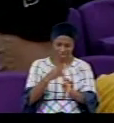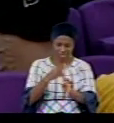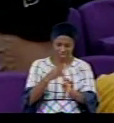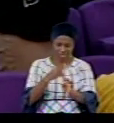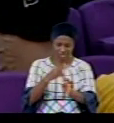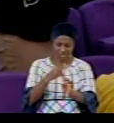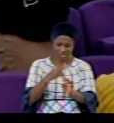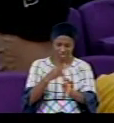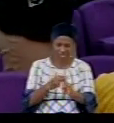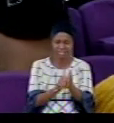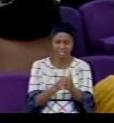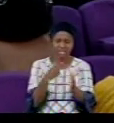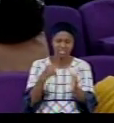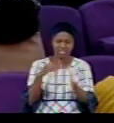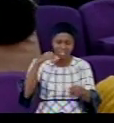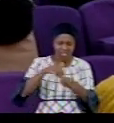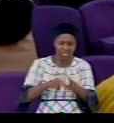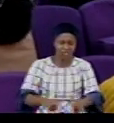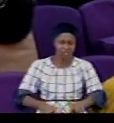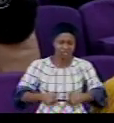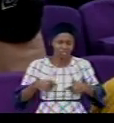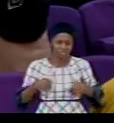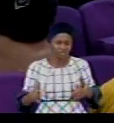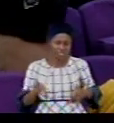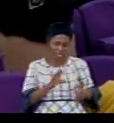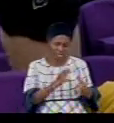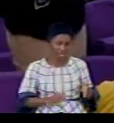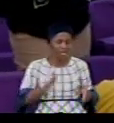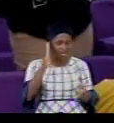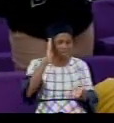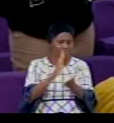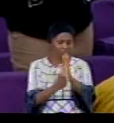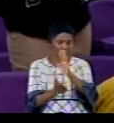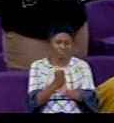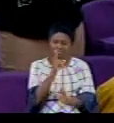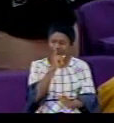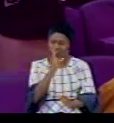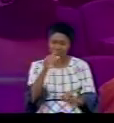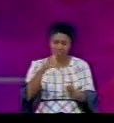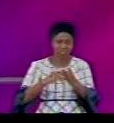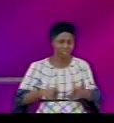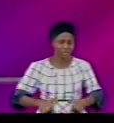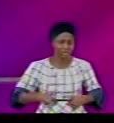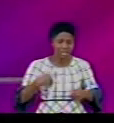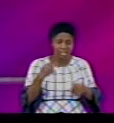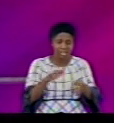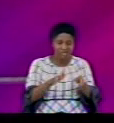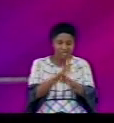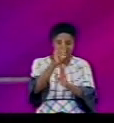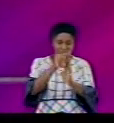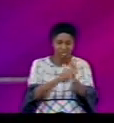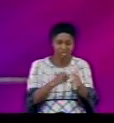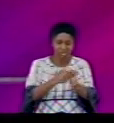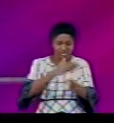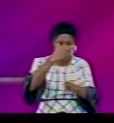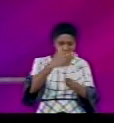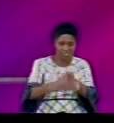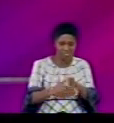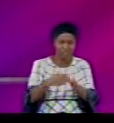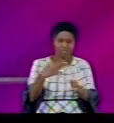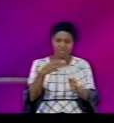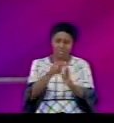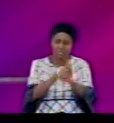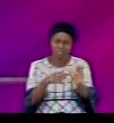indwelling Christ will become a reality in our lives. The fullness of Christ, the complete witness of Christ and